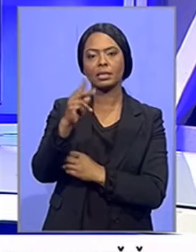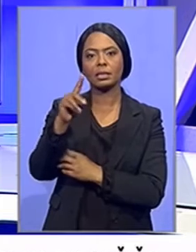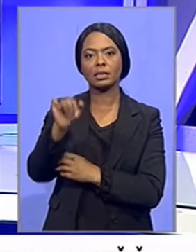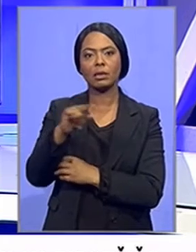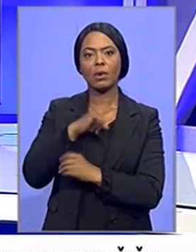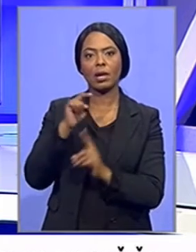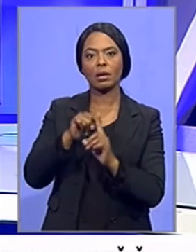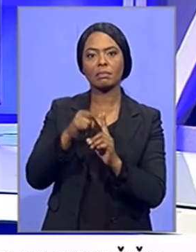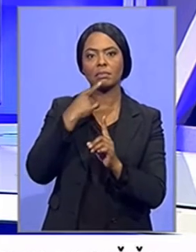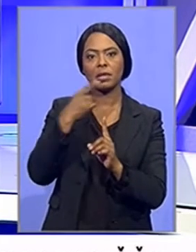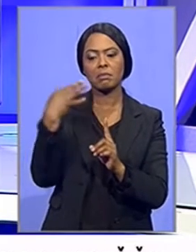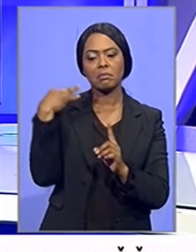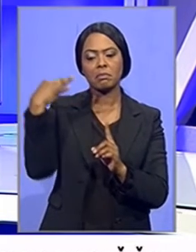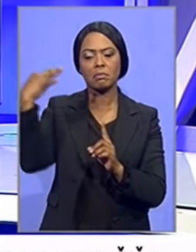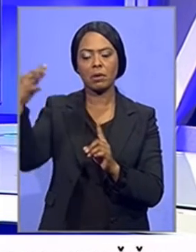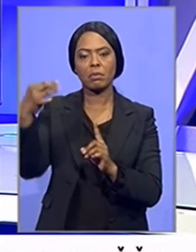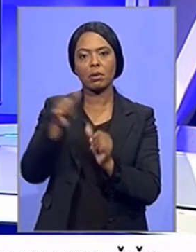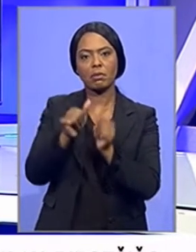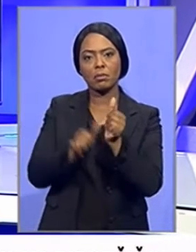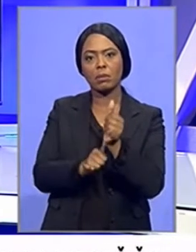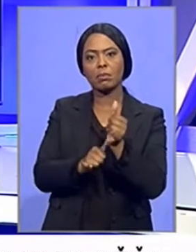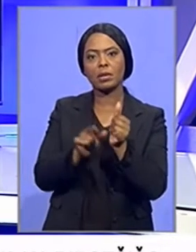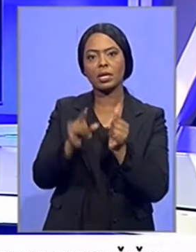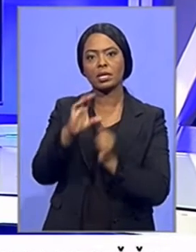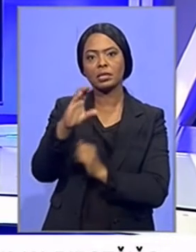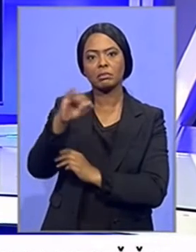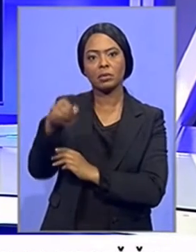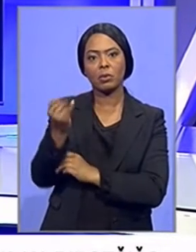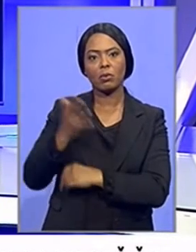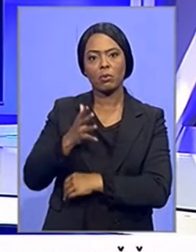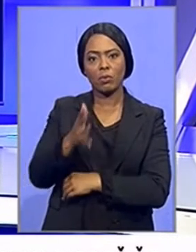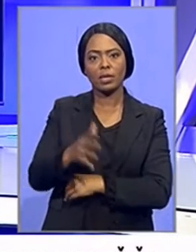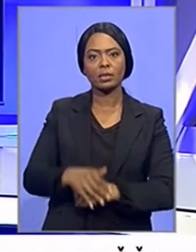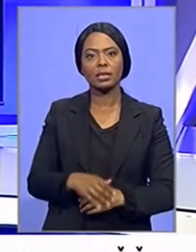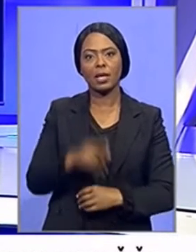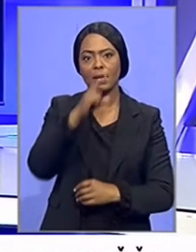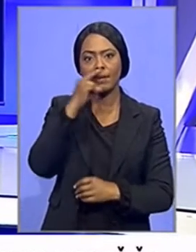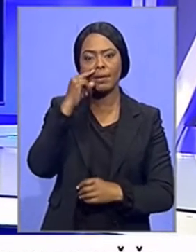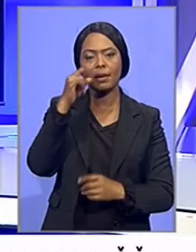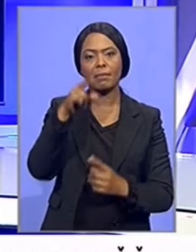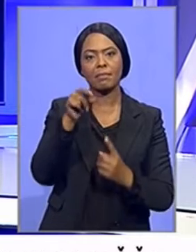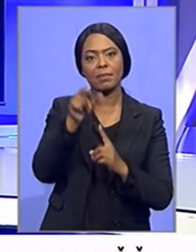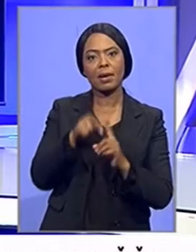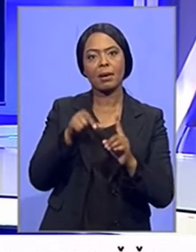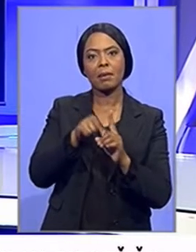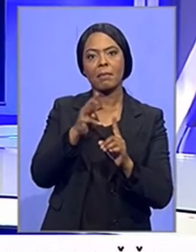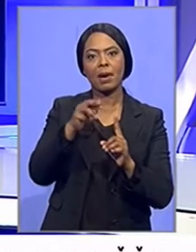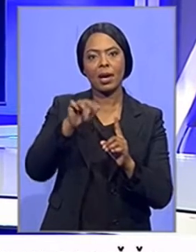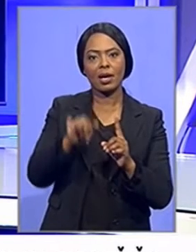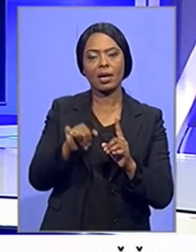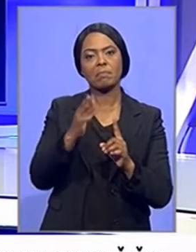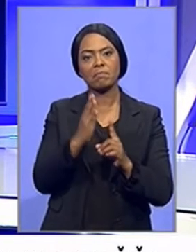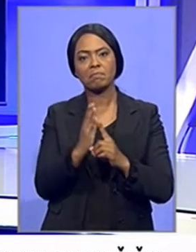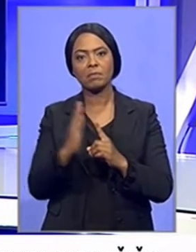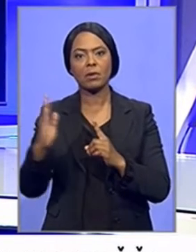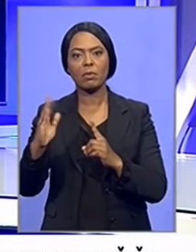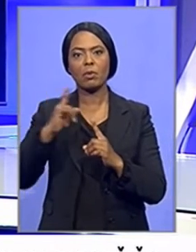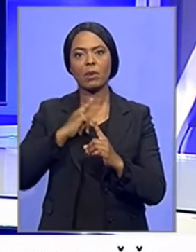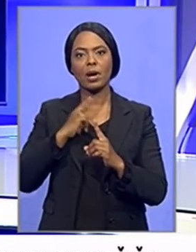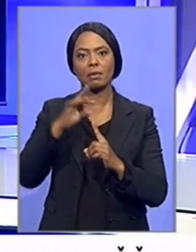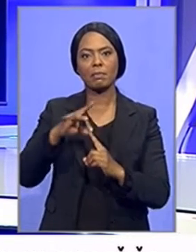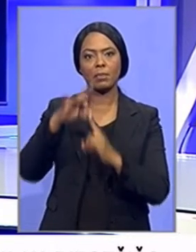ba Motlatsa-Moahlodimogolo wa naga. Leina la Maya le sisintswe ke Raymond Zondo morago ga gore a kgethwe go ba